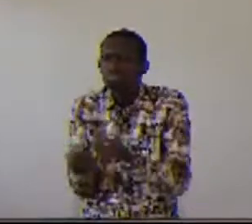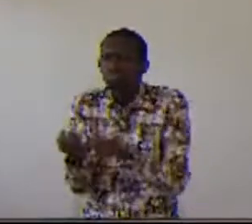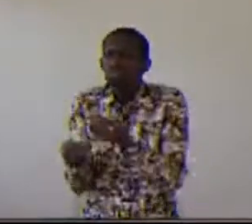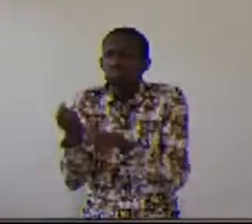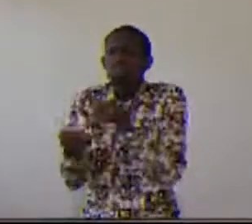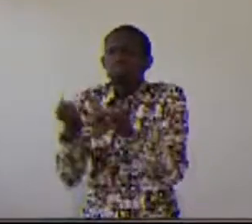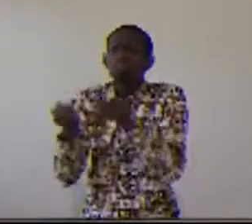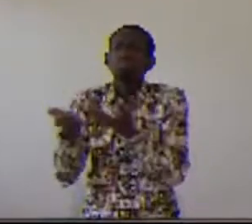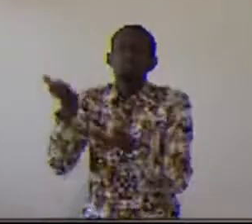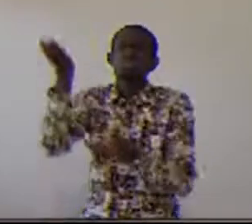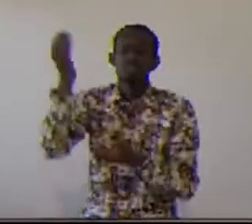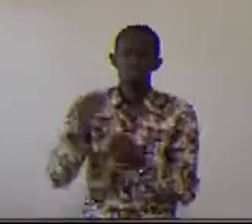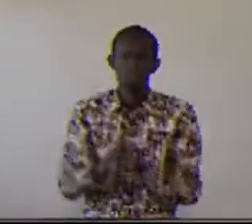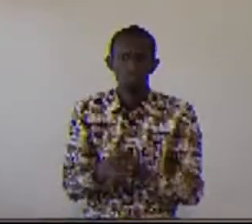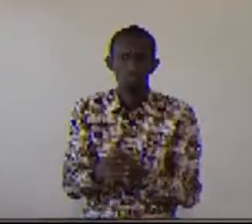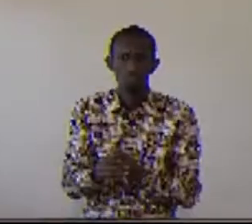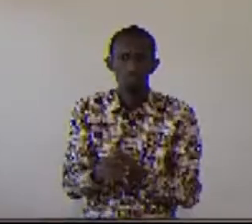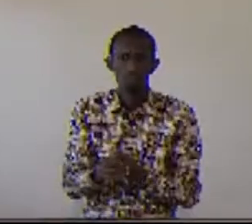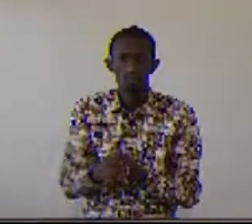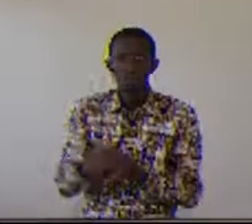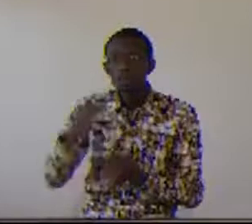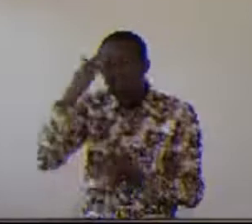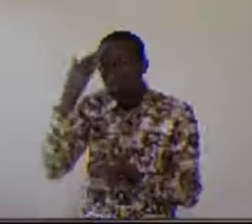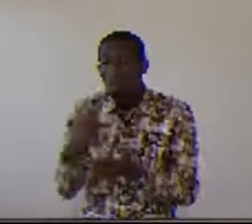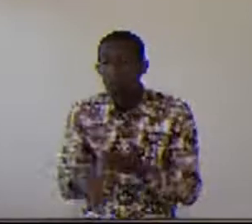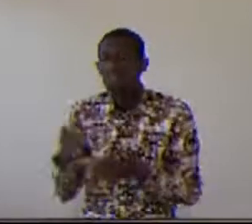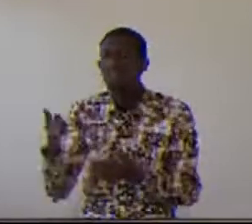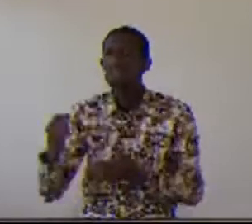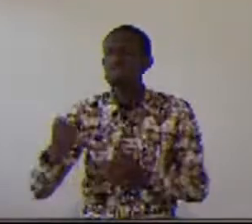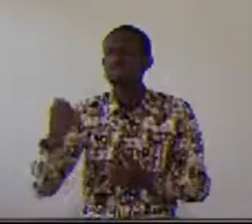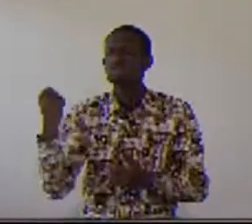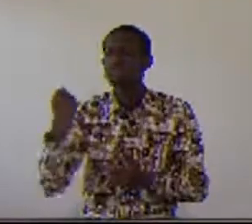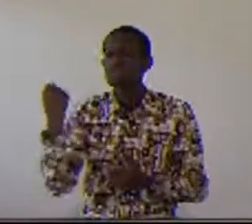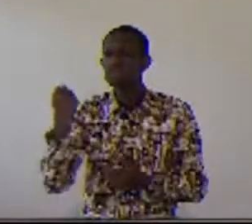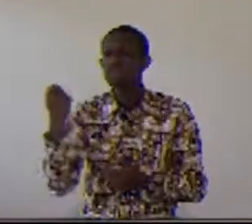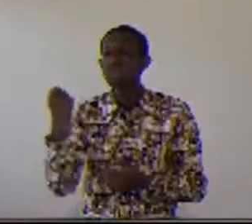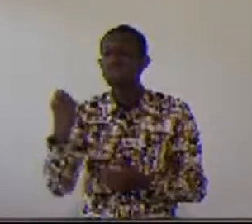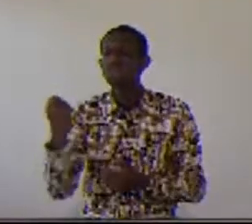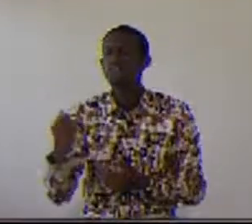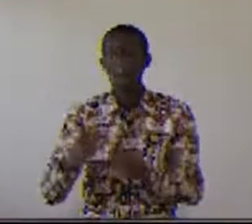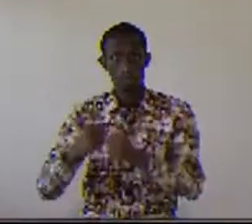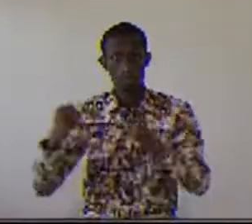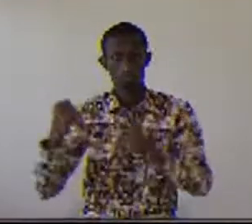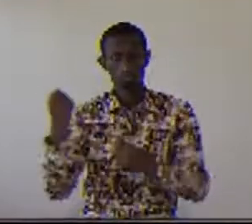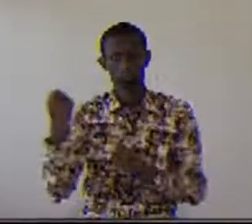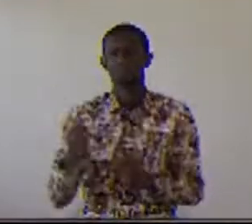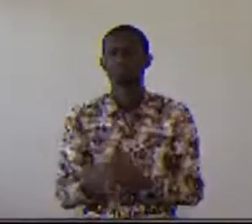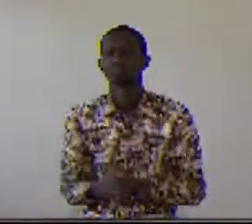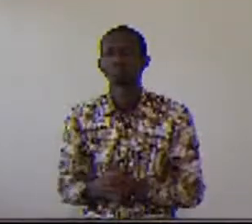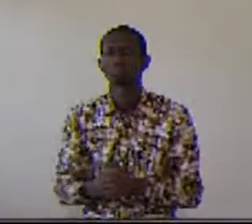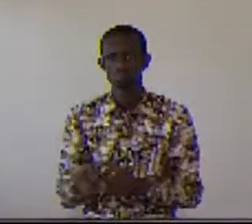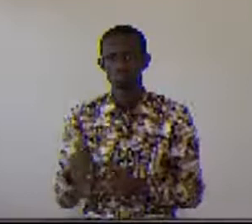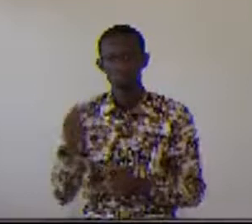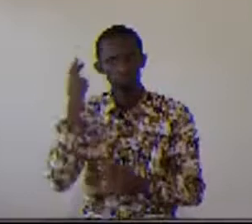temperature? It's because of the giant structure. You remember the simple and giant structures? Yes, you